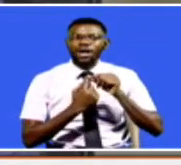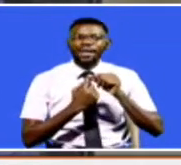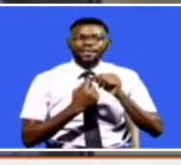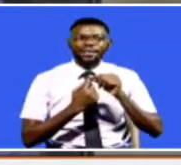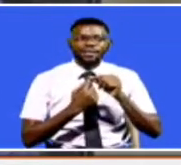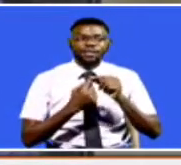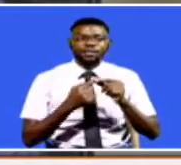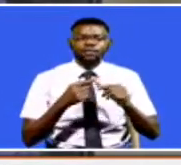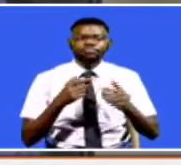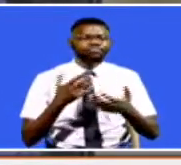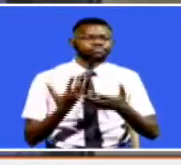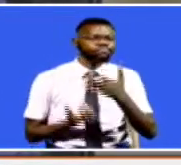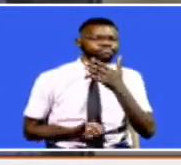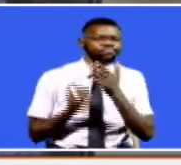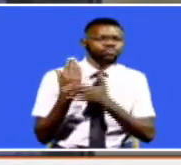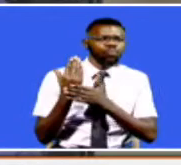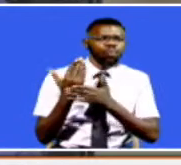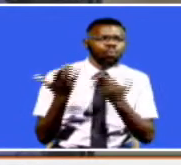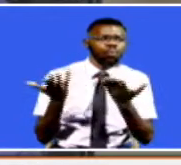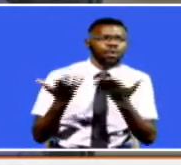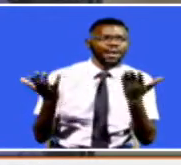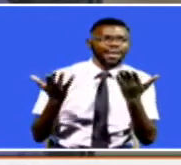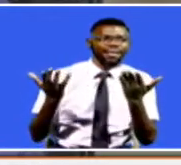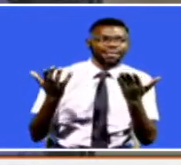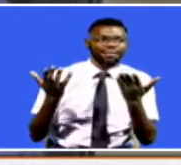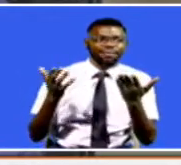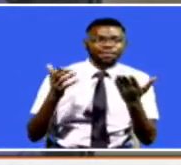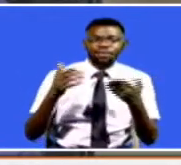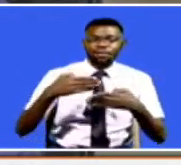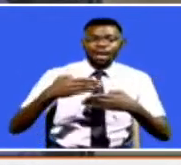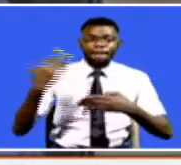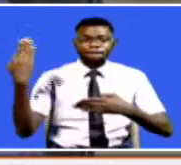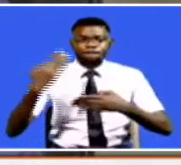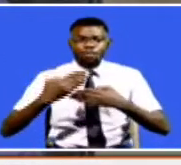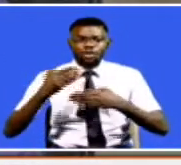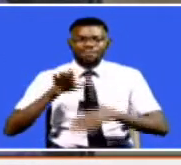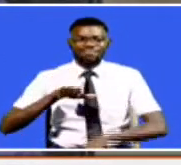strategically established at key points of entries and exits.